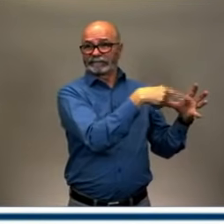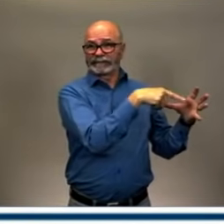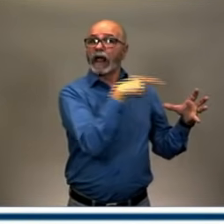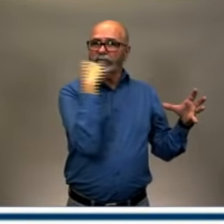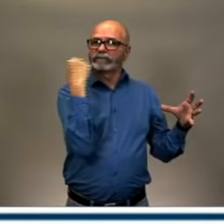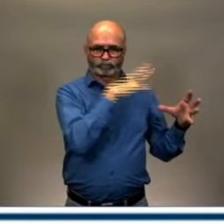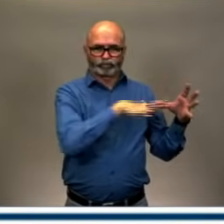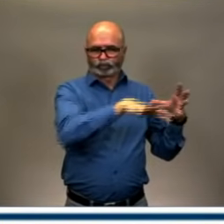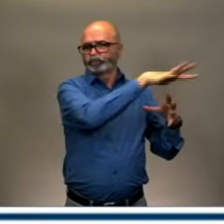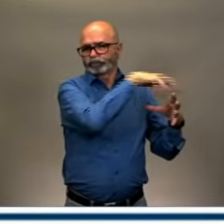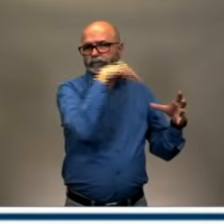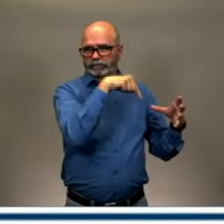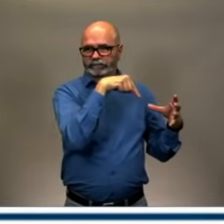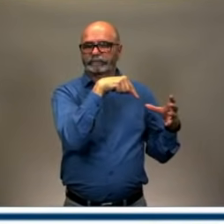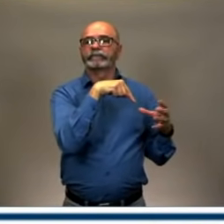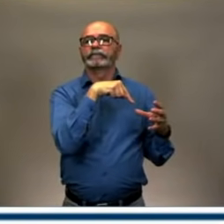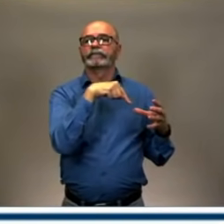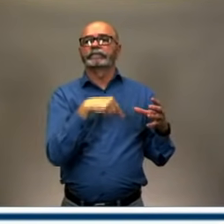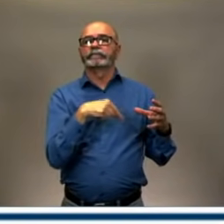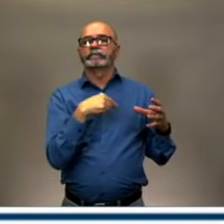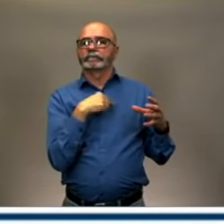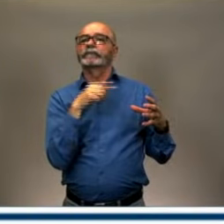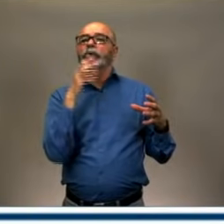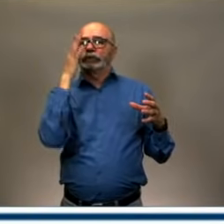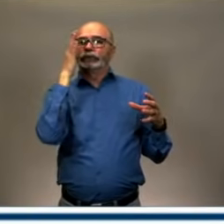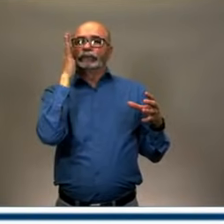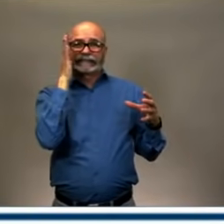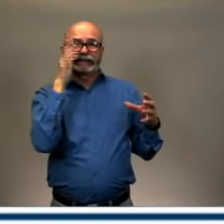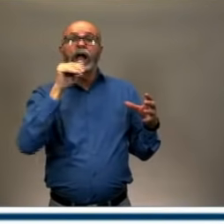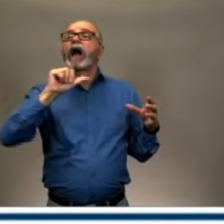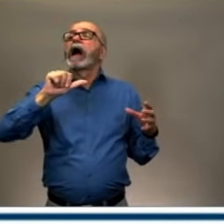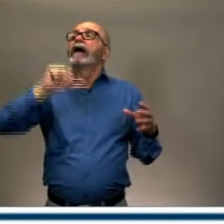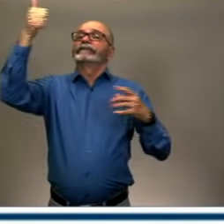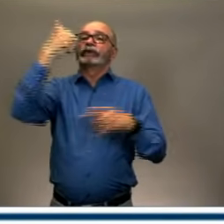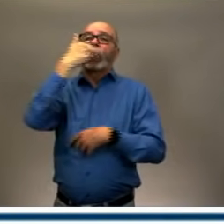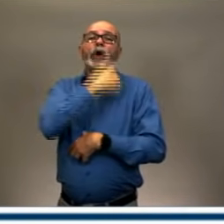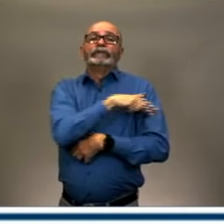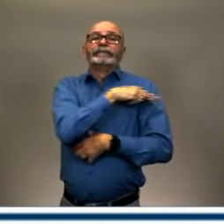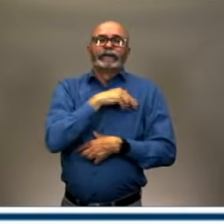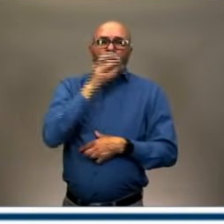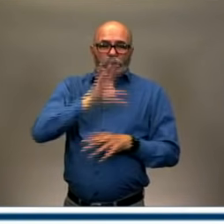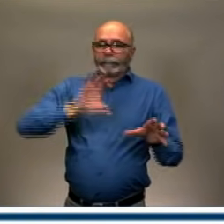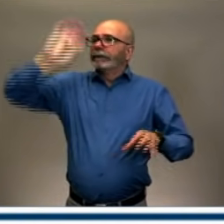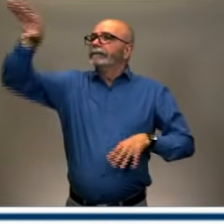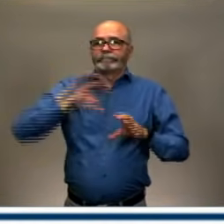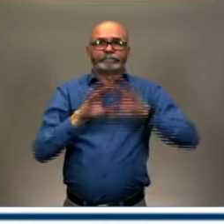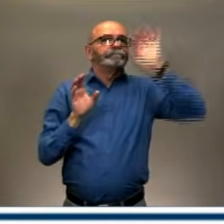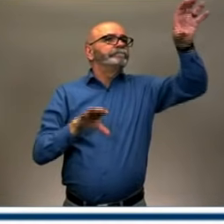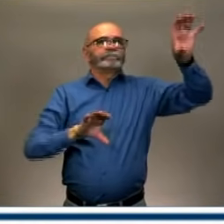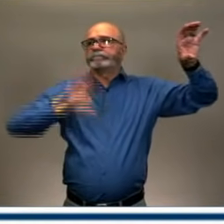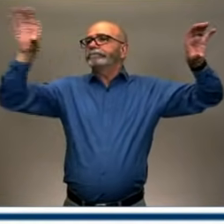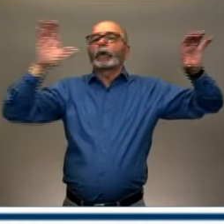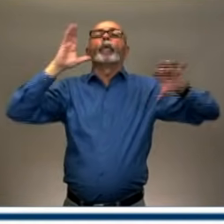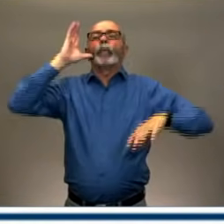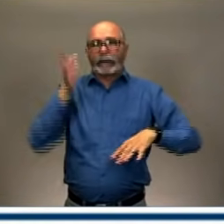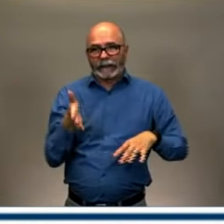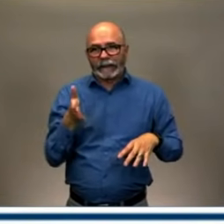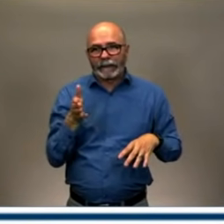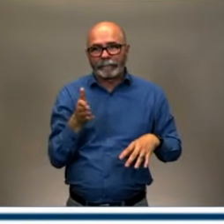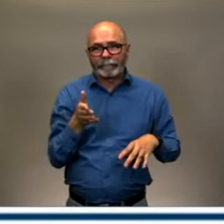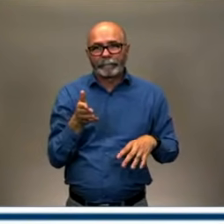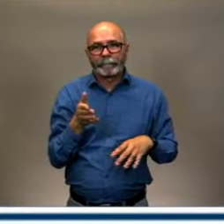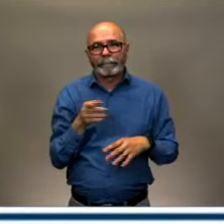and as I said earlier, moving them out to other hospitals as well. And the scheduling of those clinics will be done so we